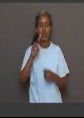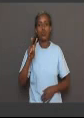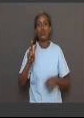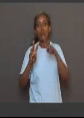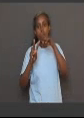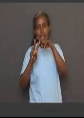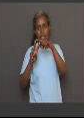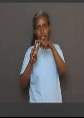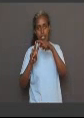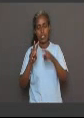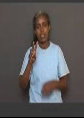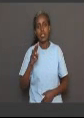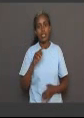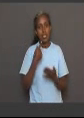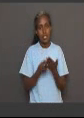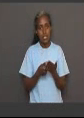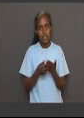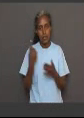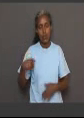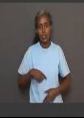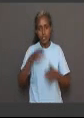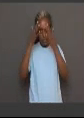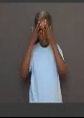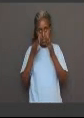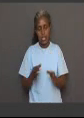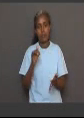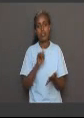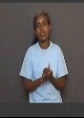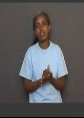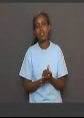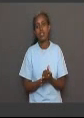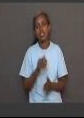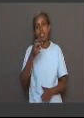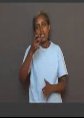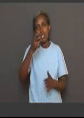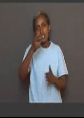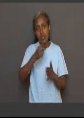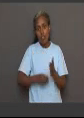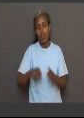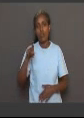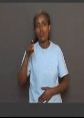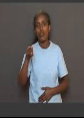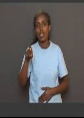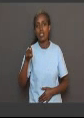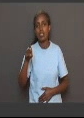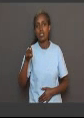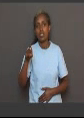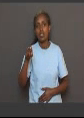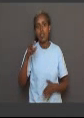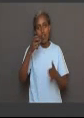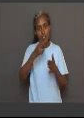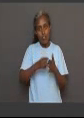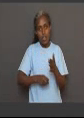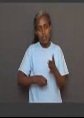pi, then we determine that the value of x varies